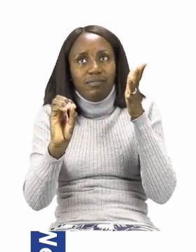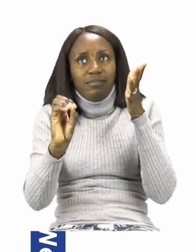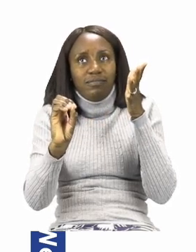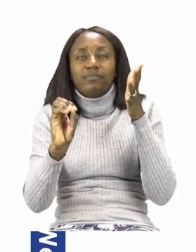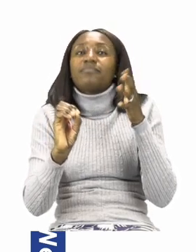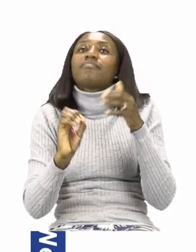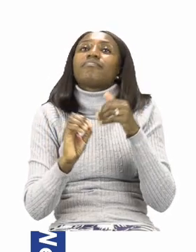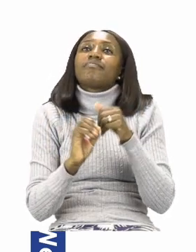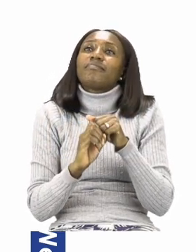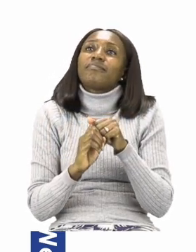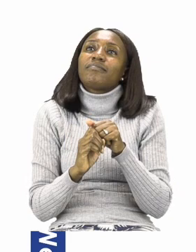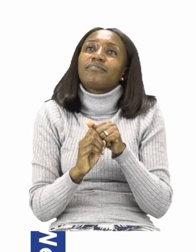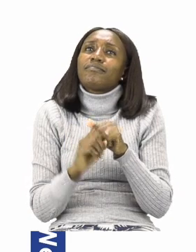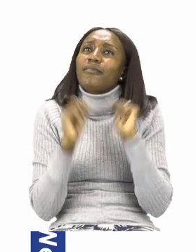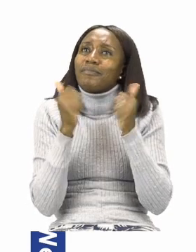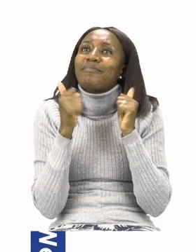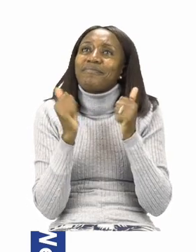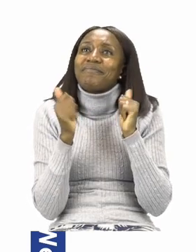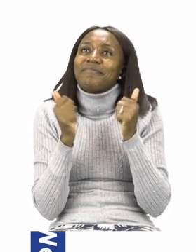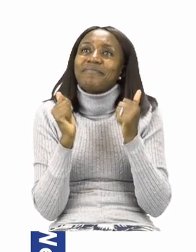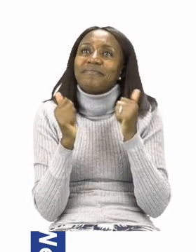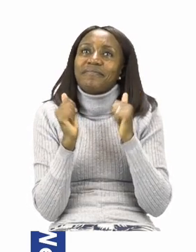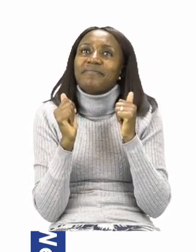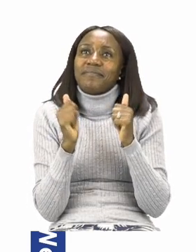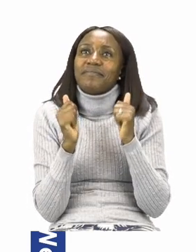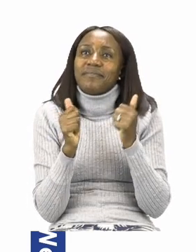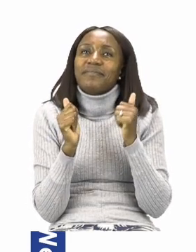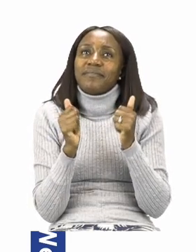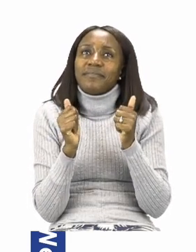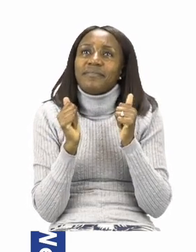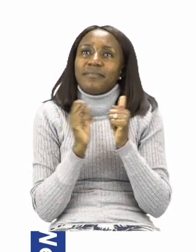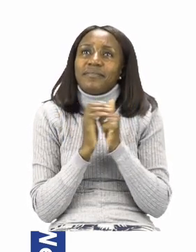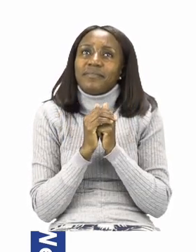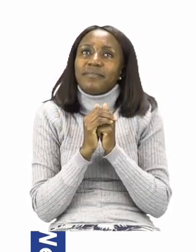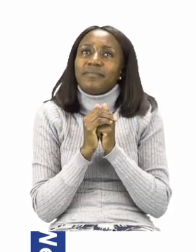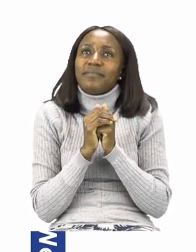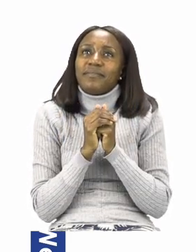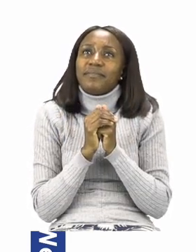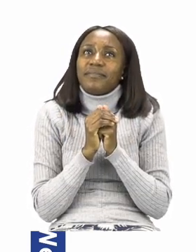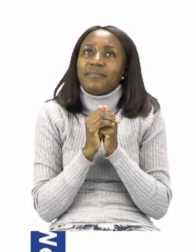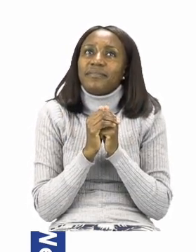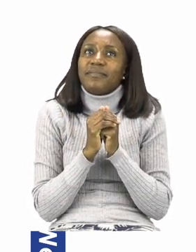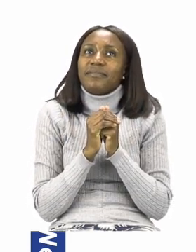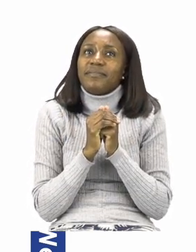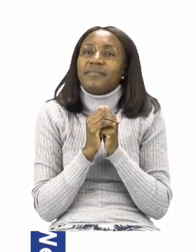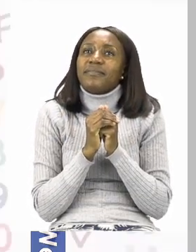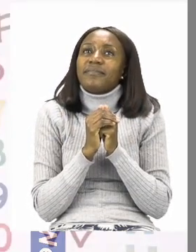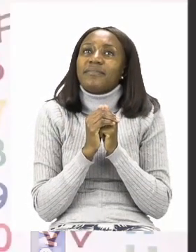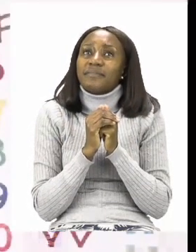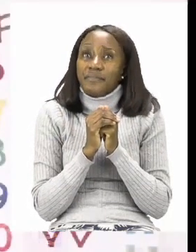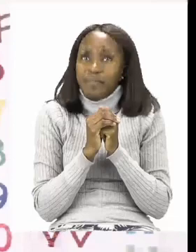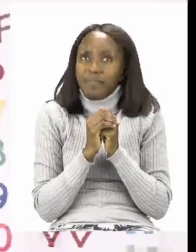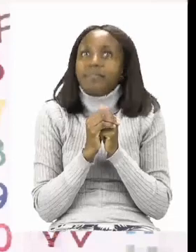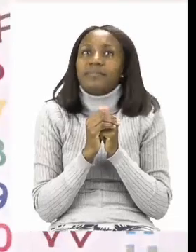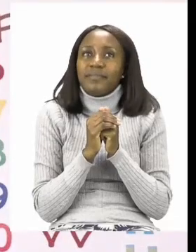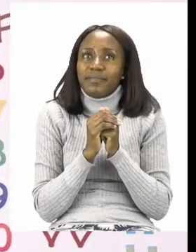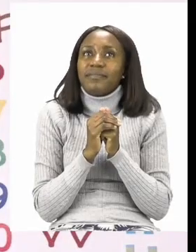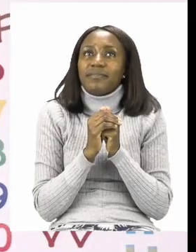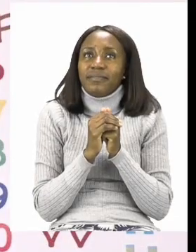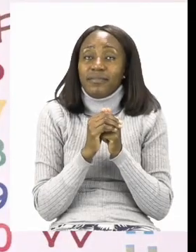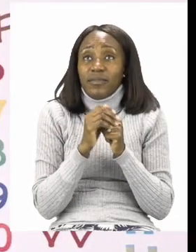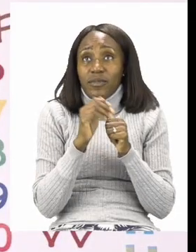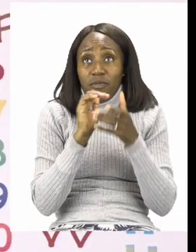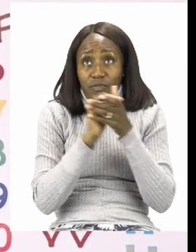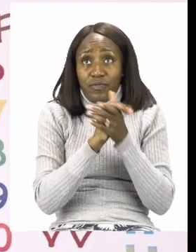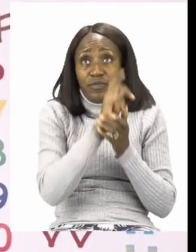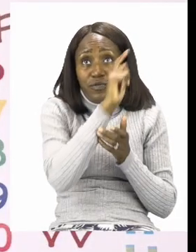10. Great job, everyone. So if we come back to the board, we say that our friend